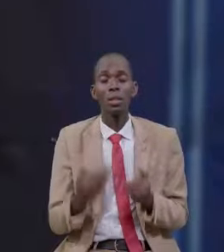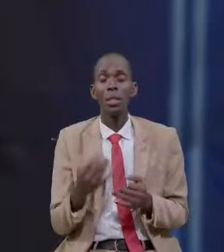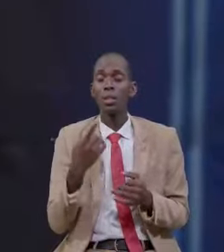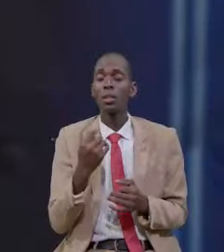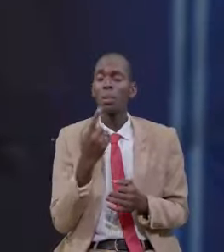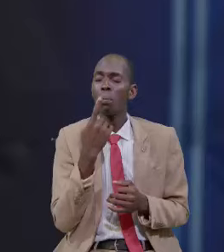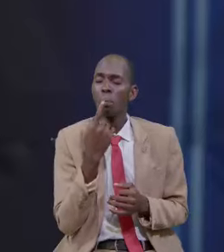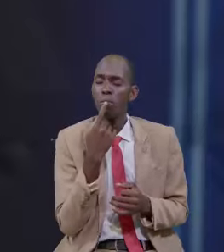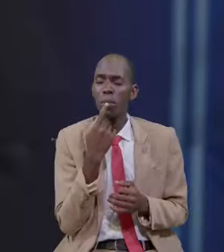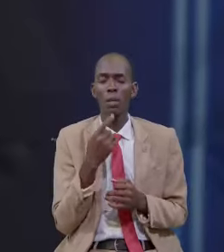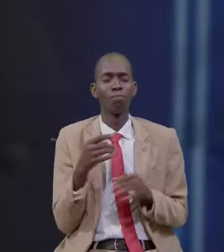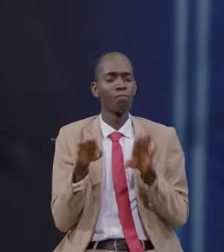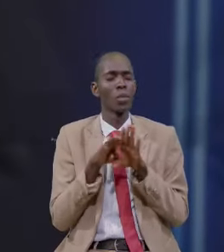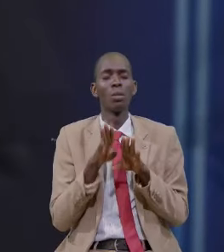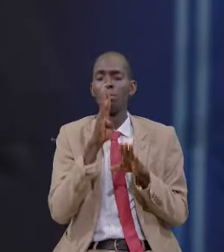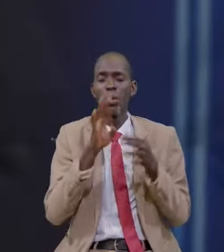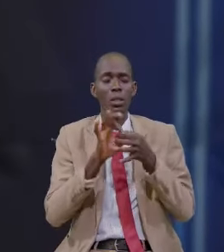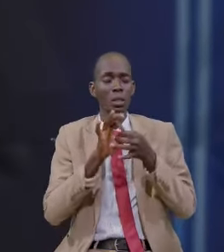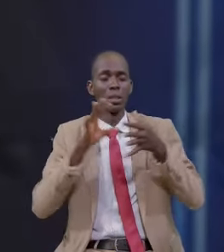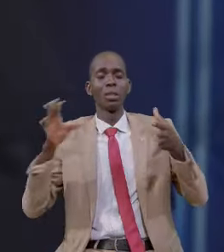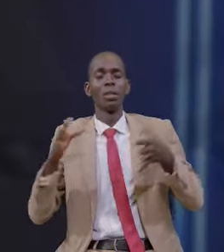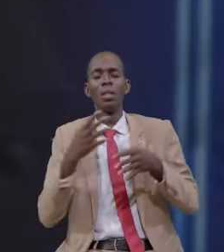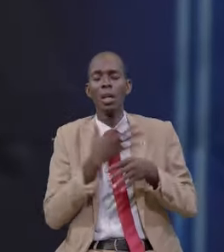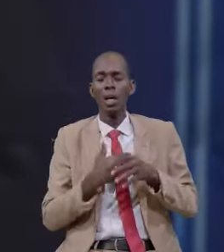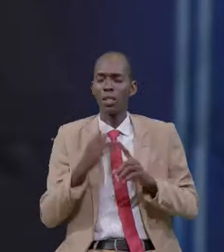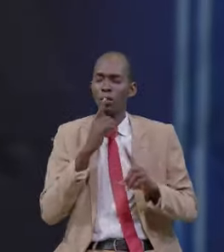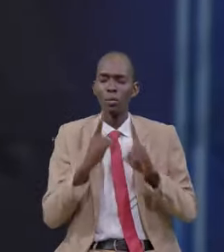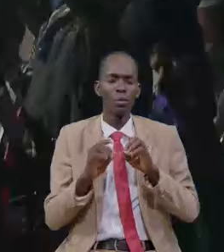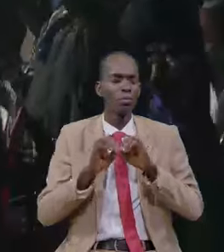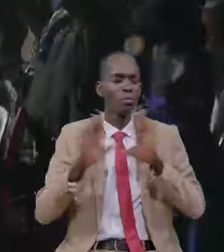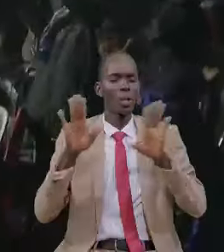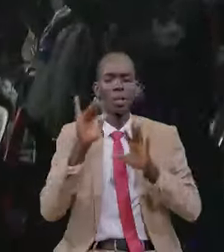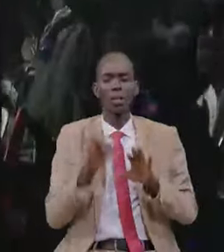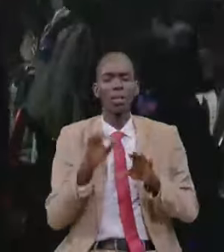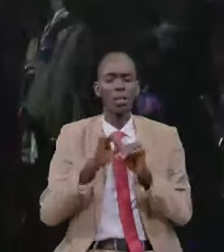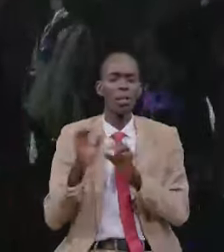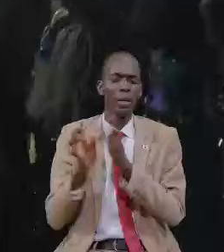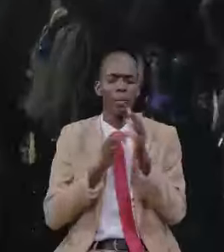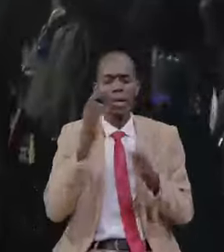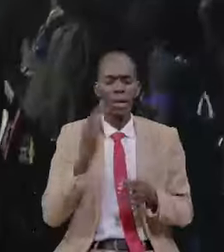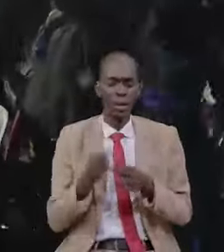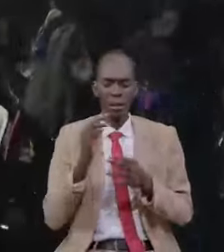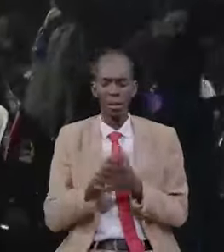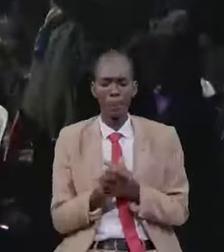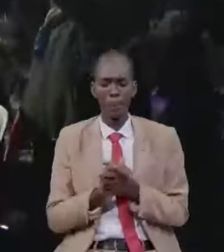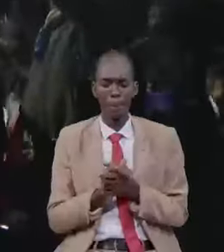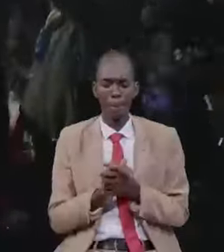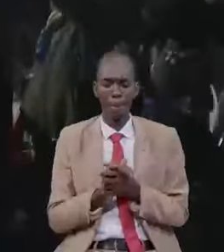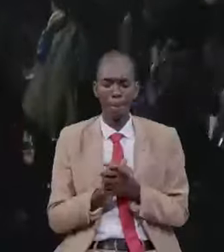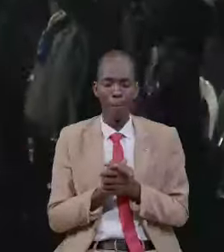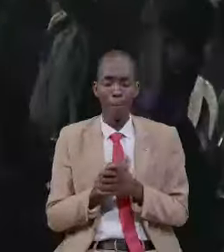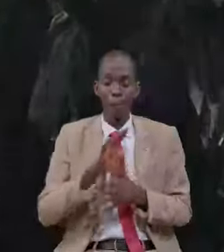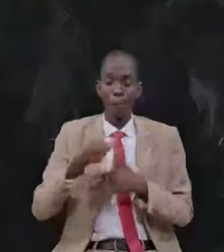be loosed and hear very well in Jesus' name. All